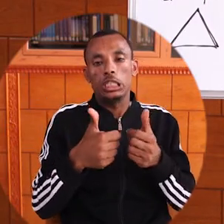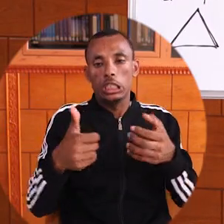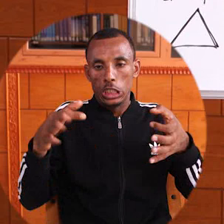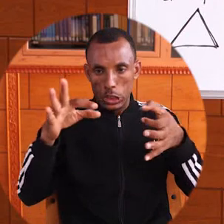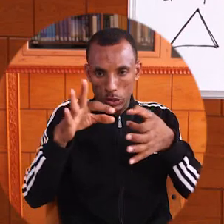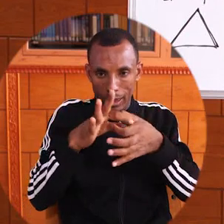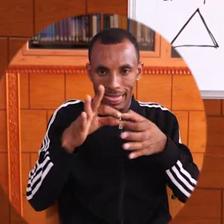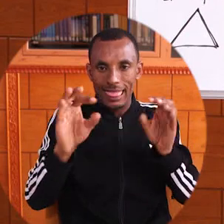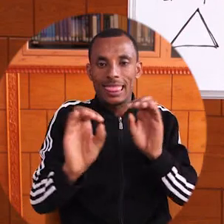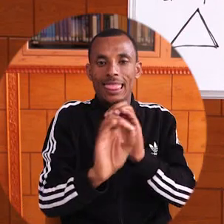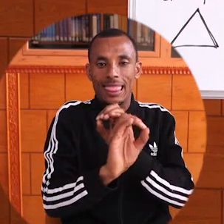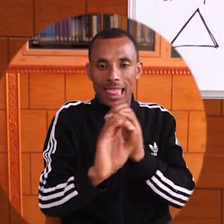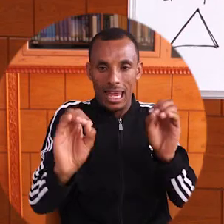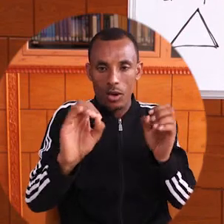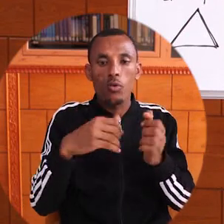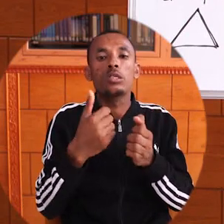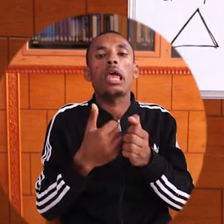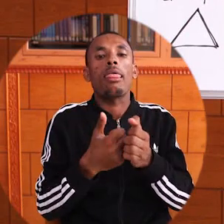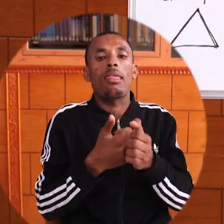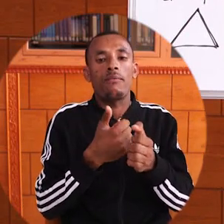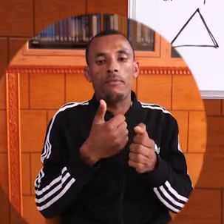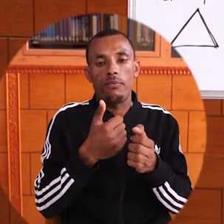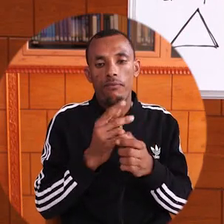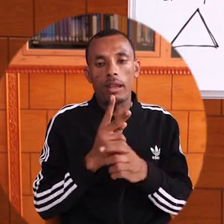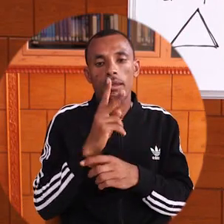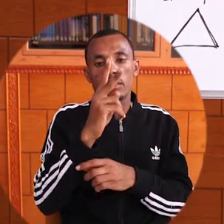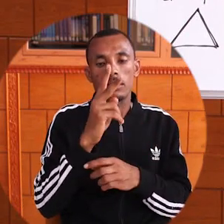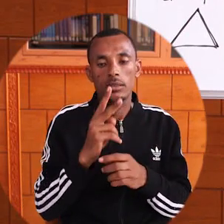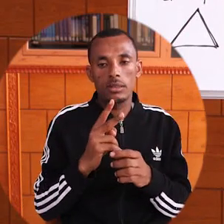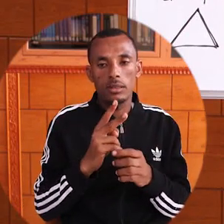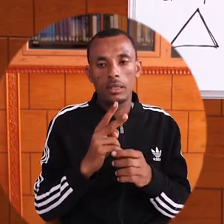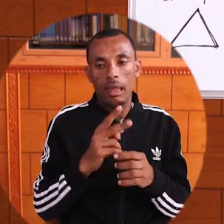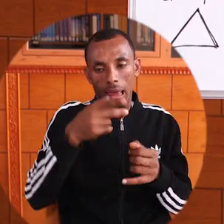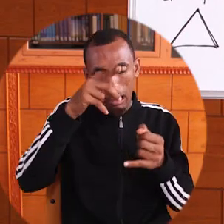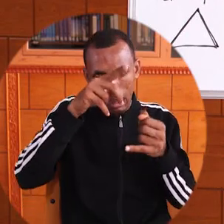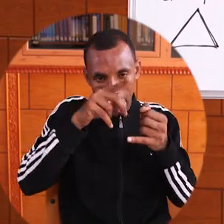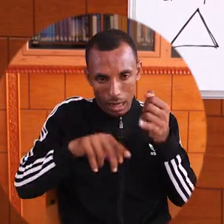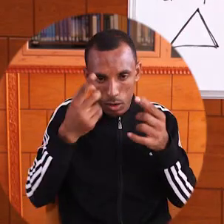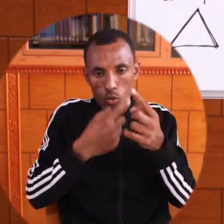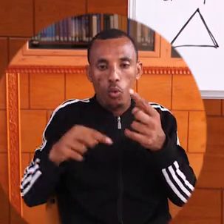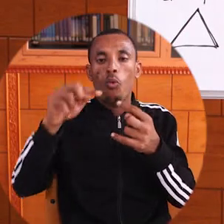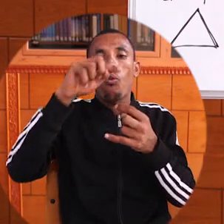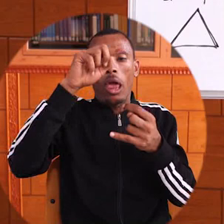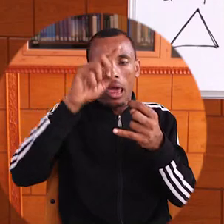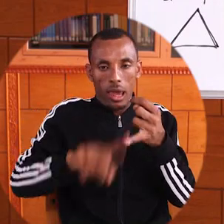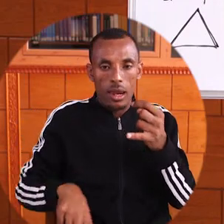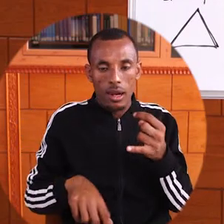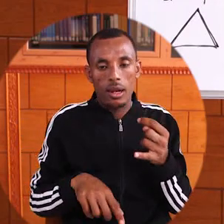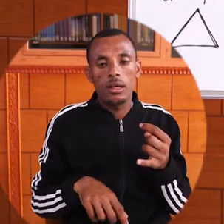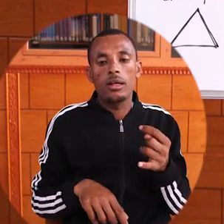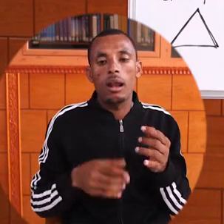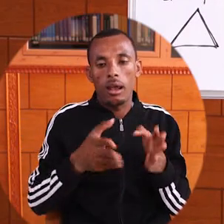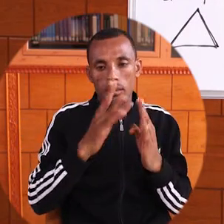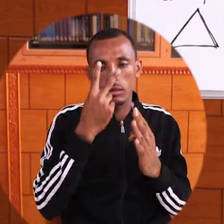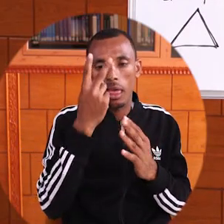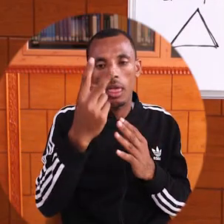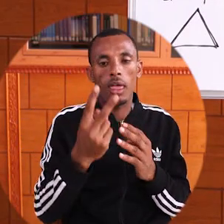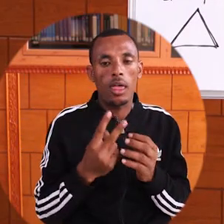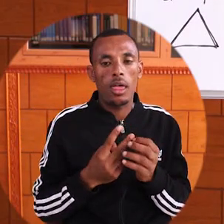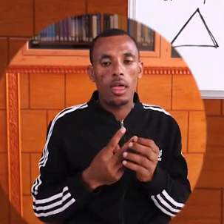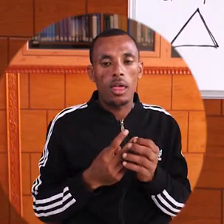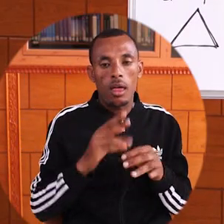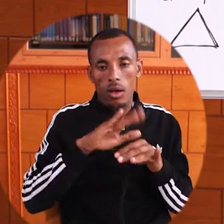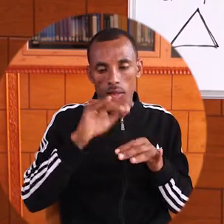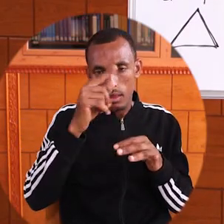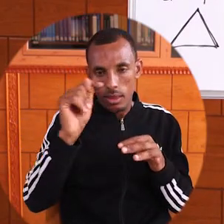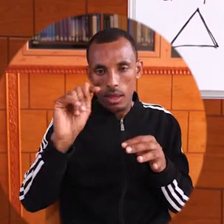the non-consecutive vertex joined end to end. So let you see on